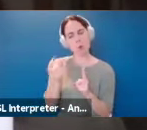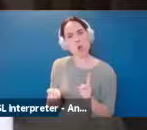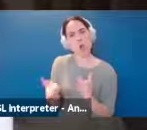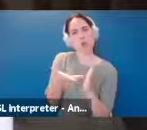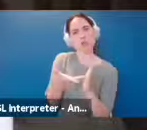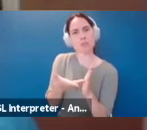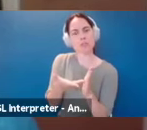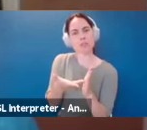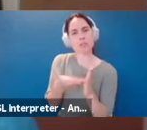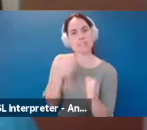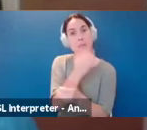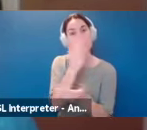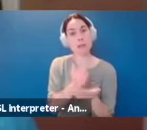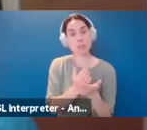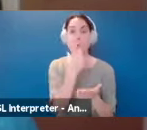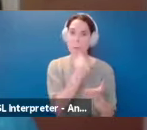Thank you.